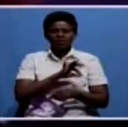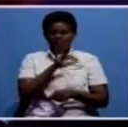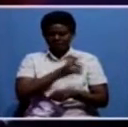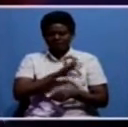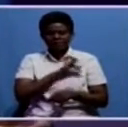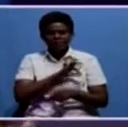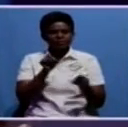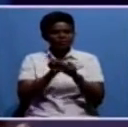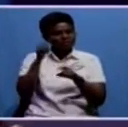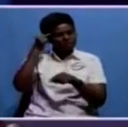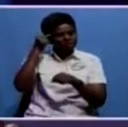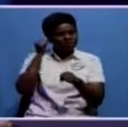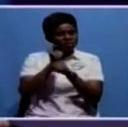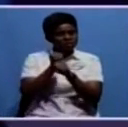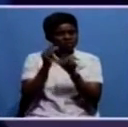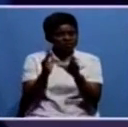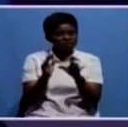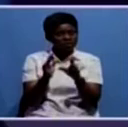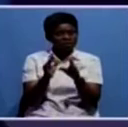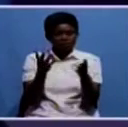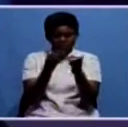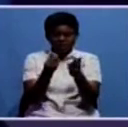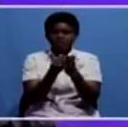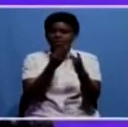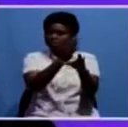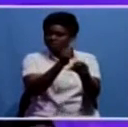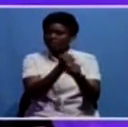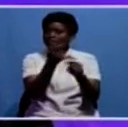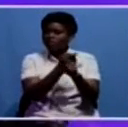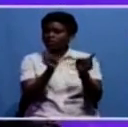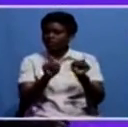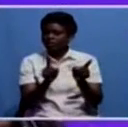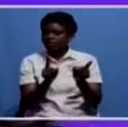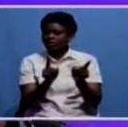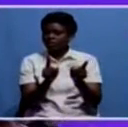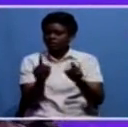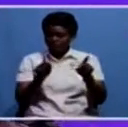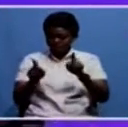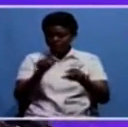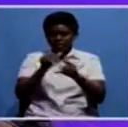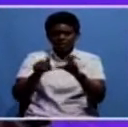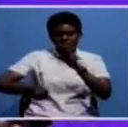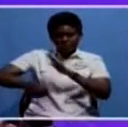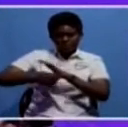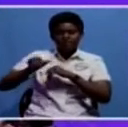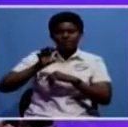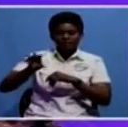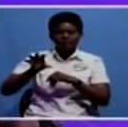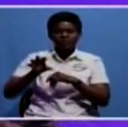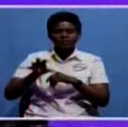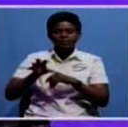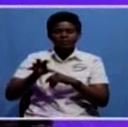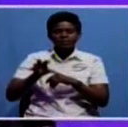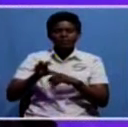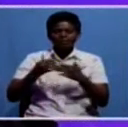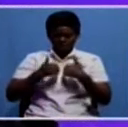even civil servants. People are asking, where do they get the money? Not even away from civil servants. There are people in private sector who have wealth, who